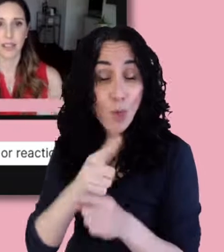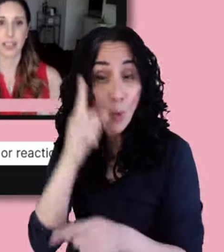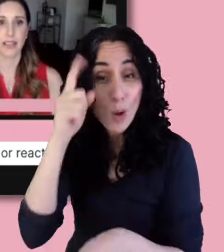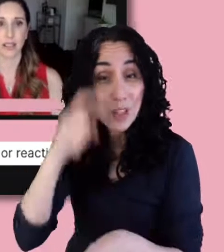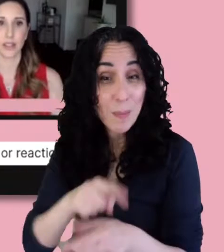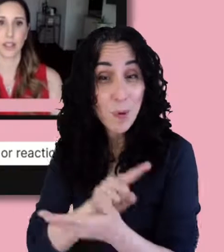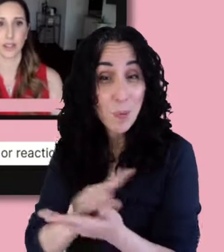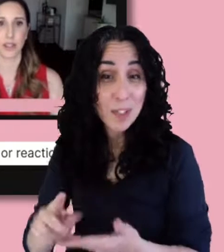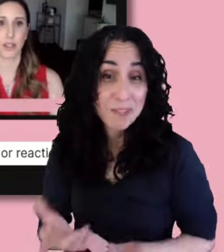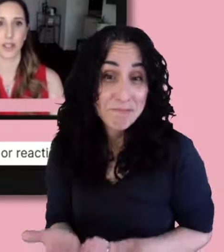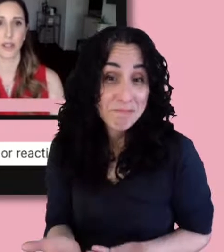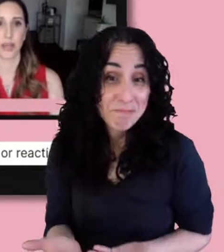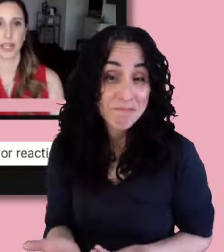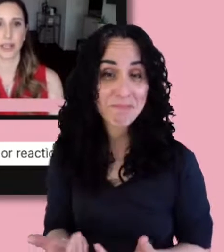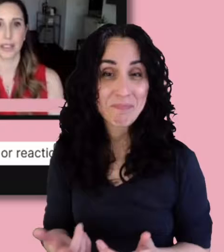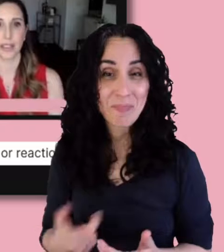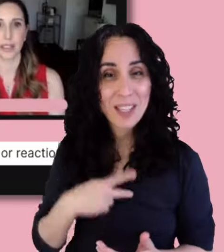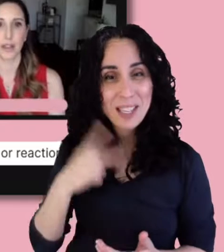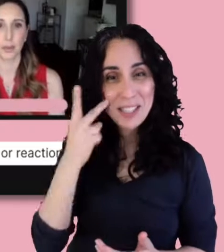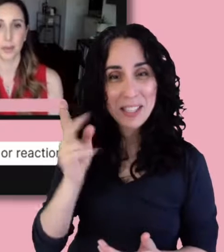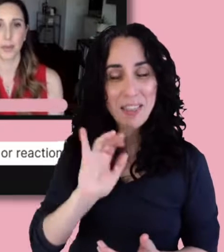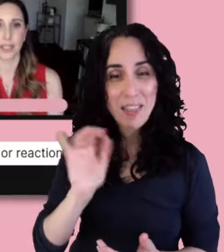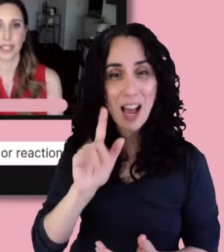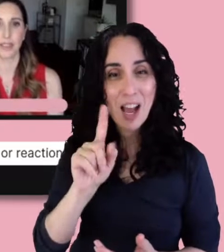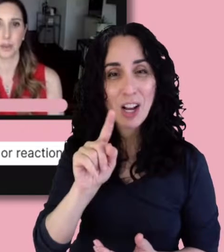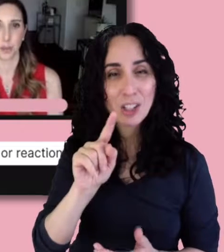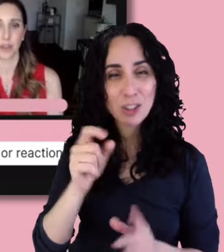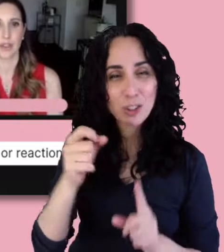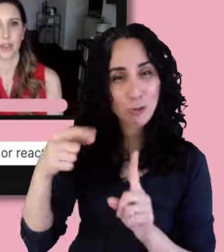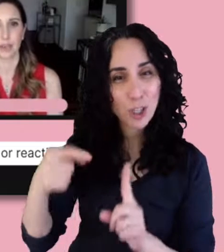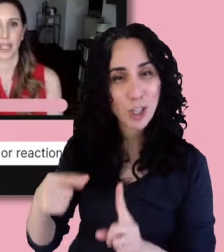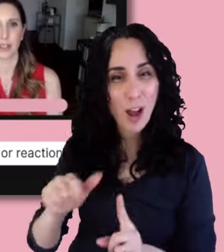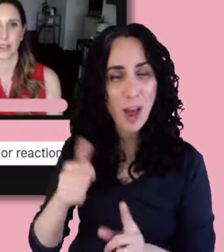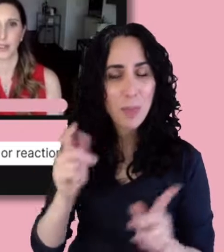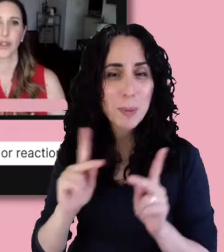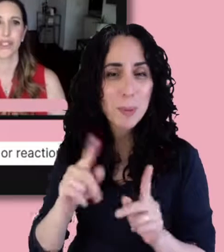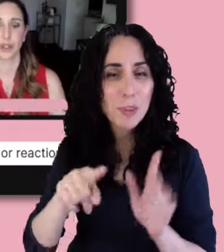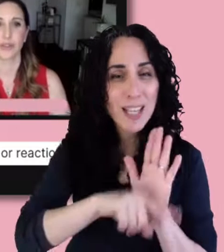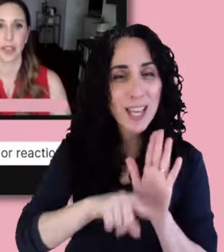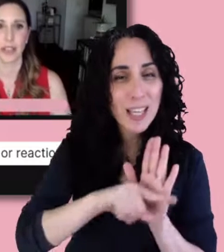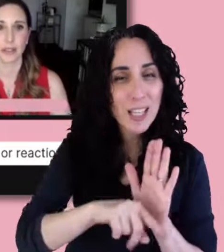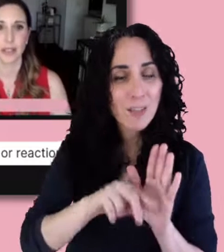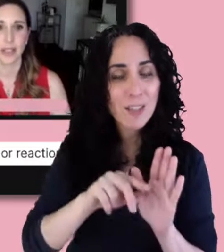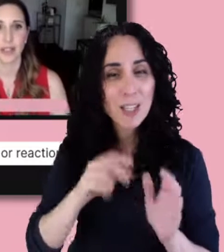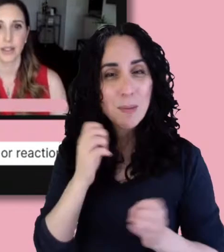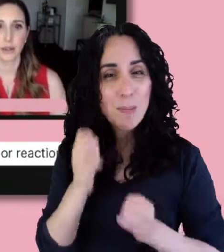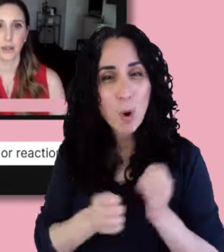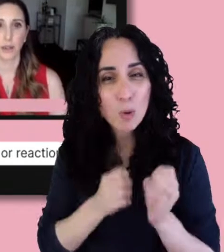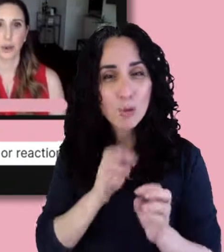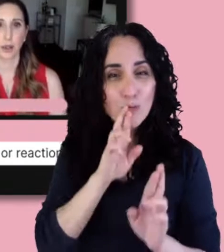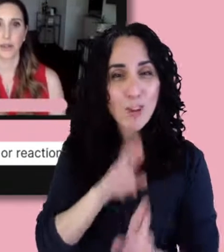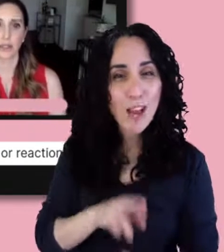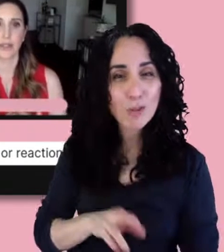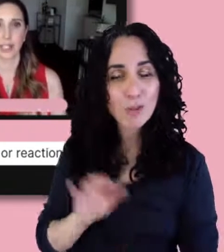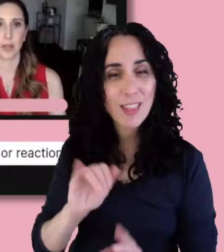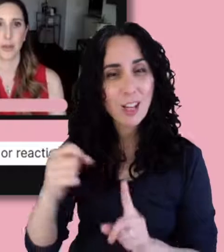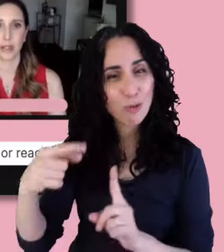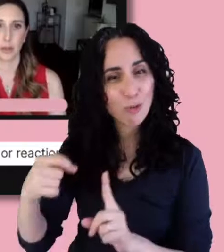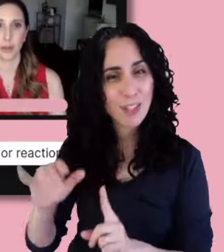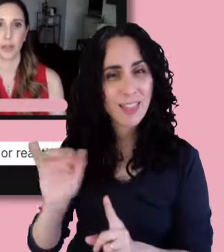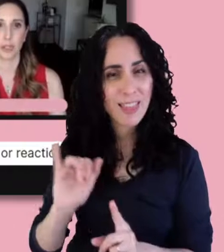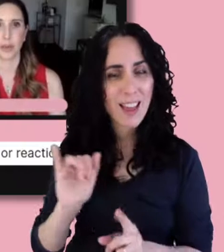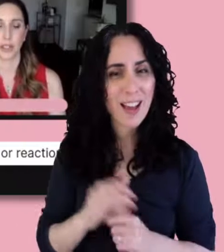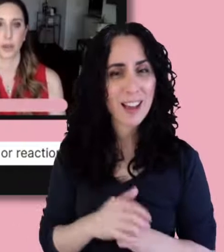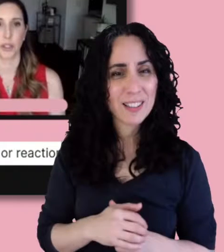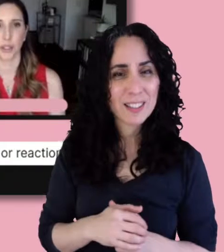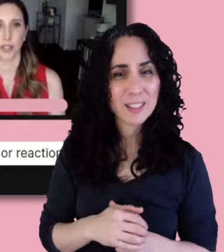kind of see this also as a trigger, right? Because other people's negative emotions and reactions are triggers for us. So almost in the same way that we